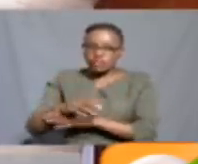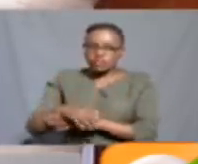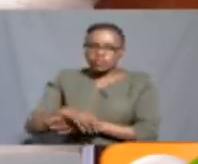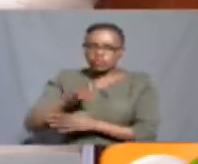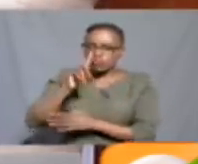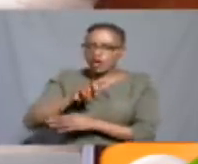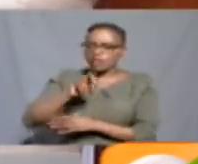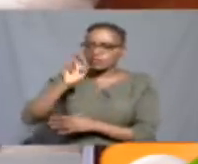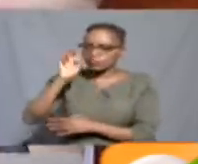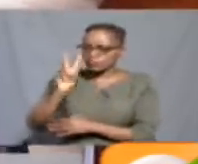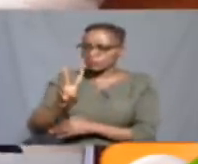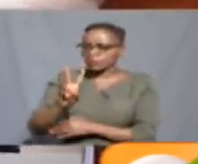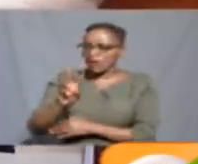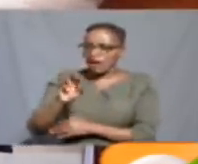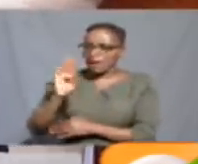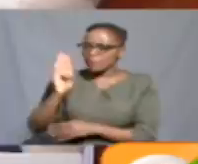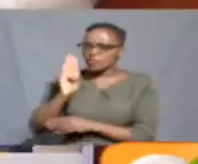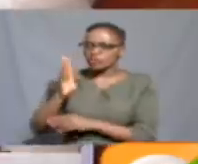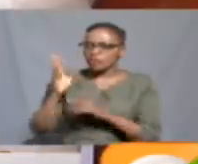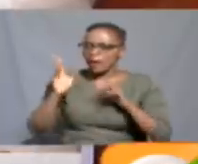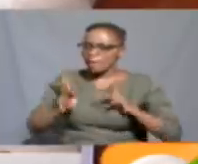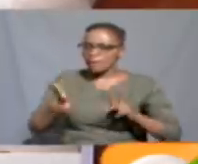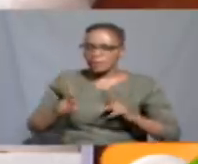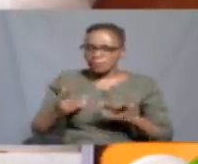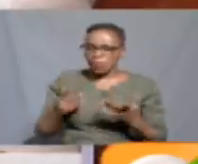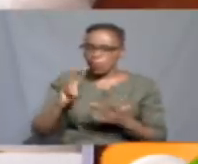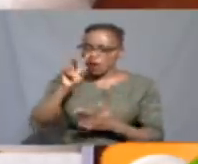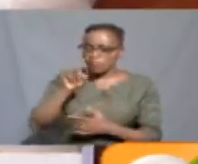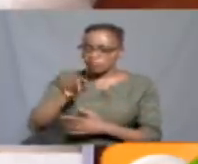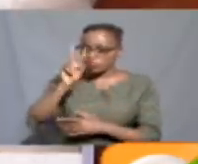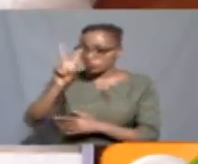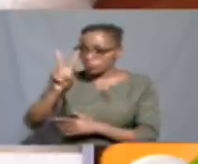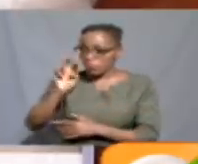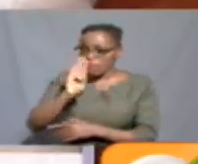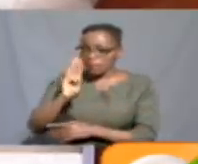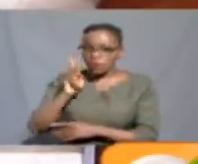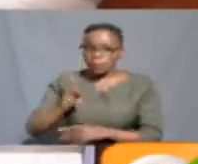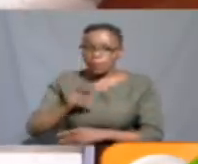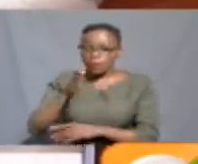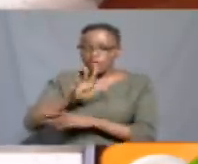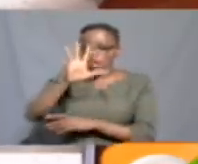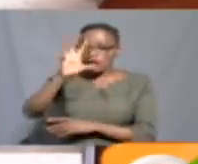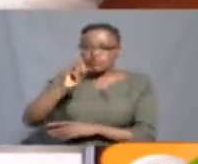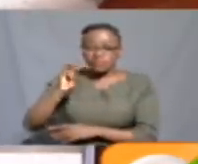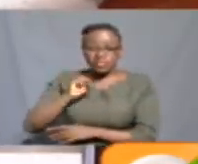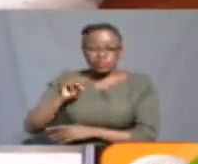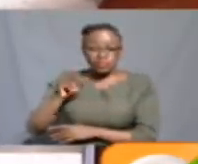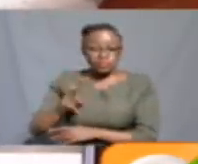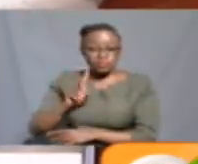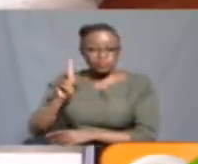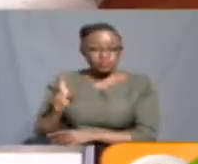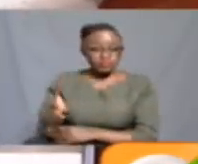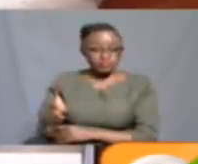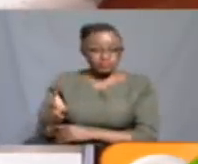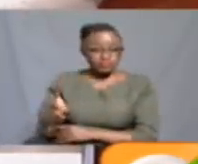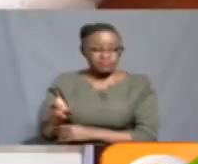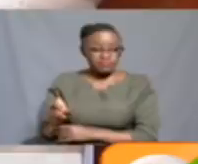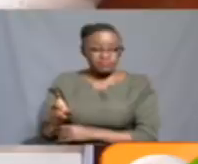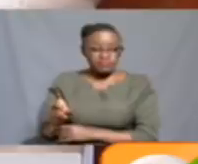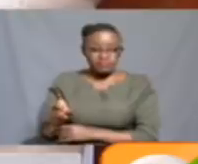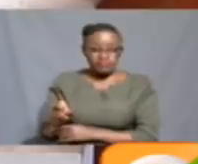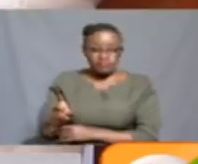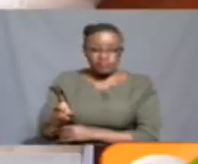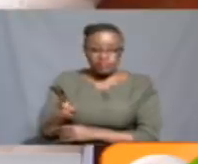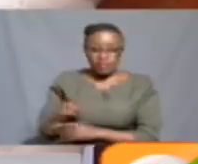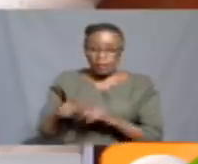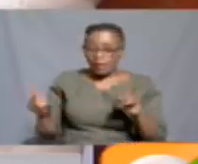billion people exports food. Here we are sitting on 50 million people? 50. We can't